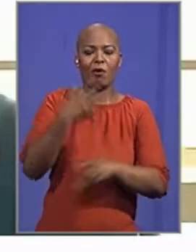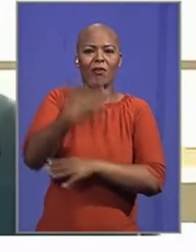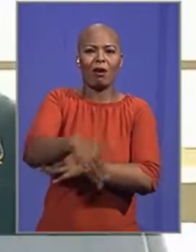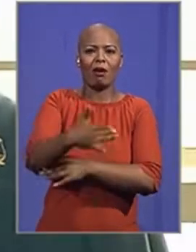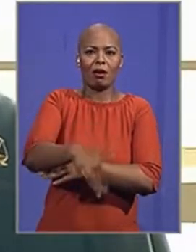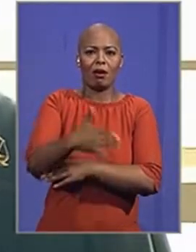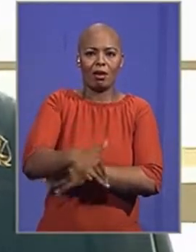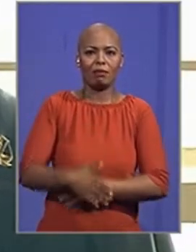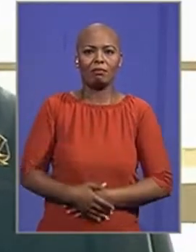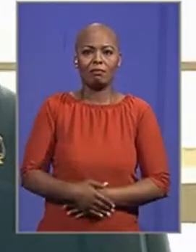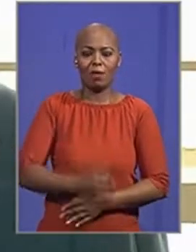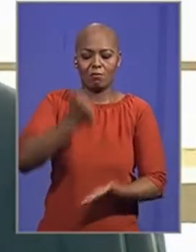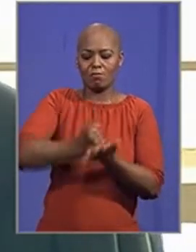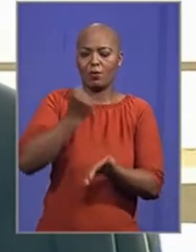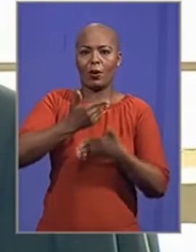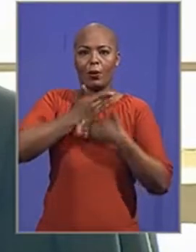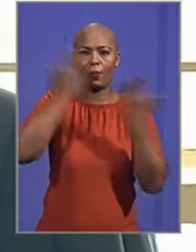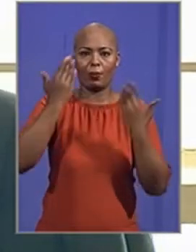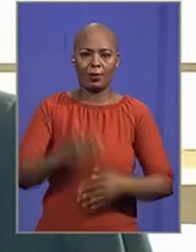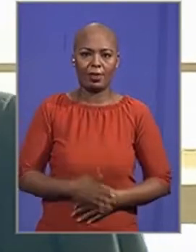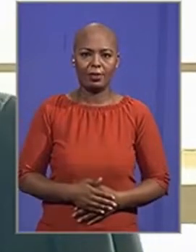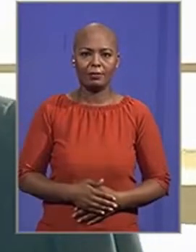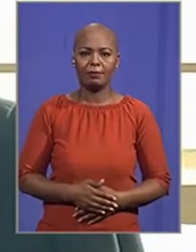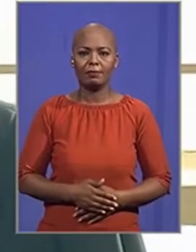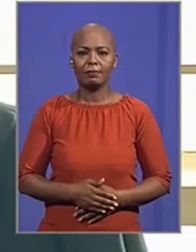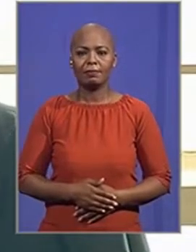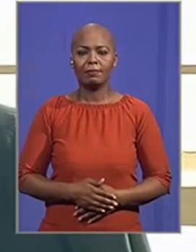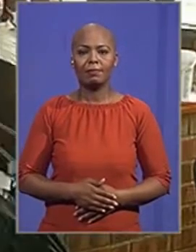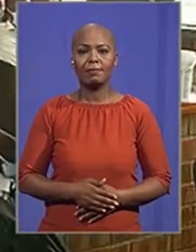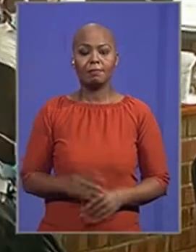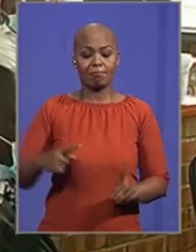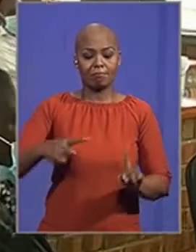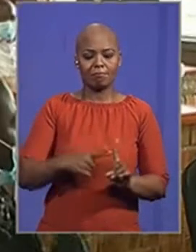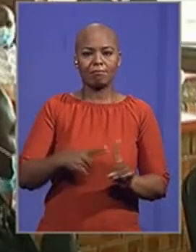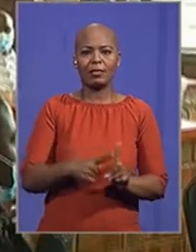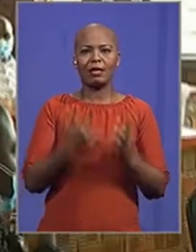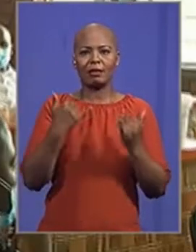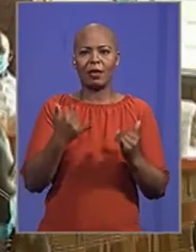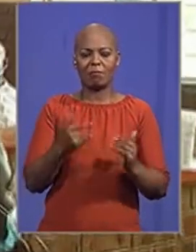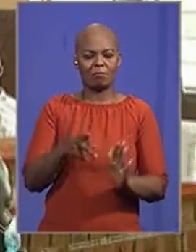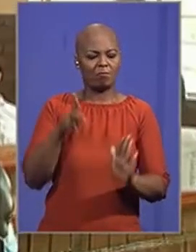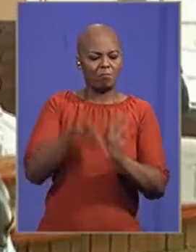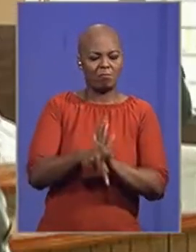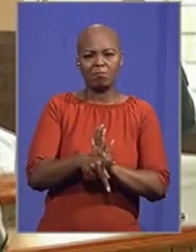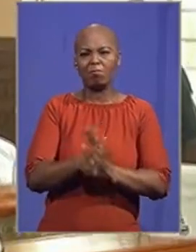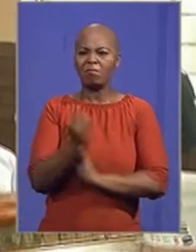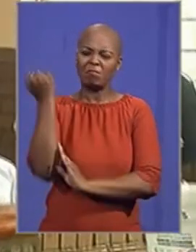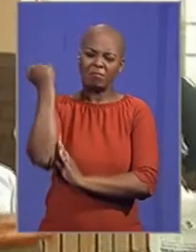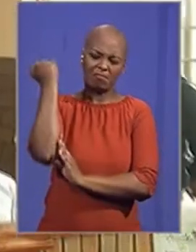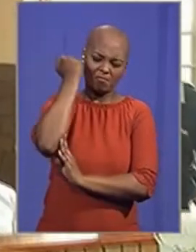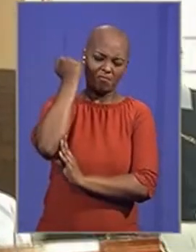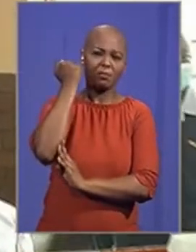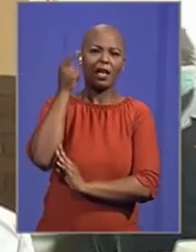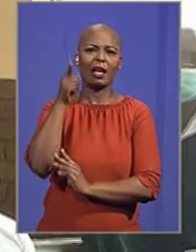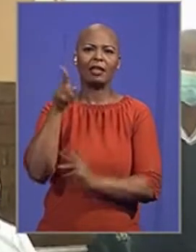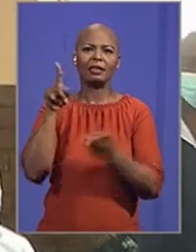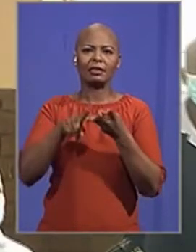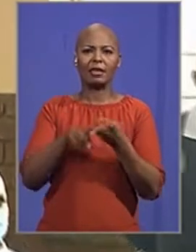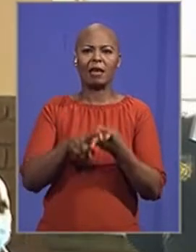a Zimbabwe a ka tsena bjang botala. O lebane le melato ya go thopa, go kata le go bolaya basadi ba šupa ka